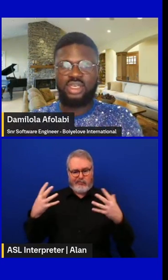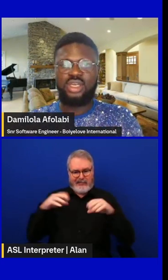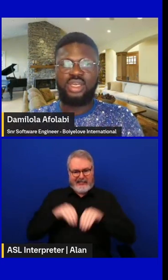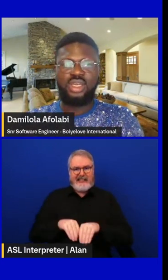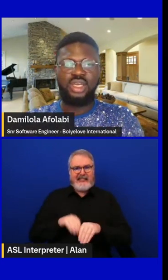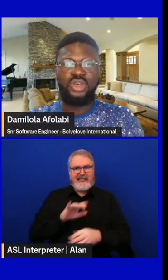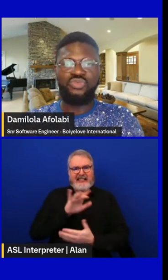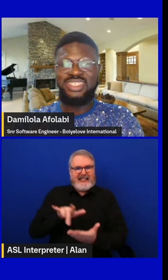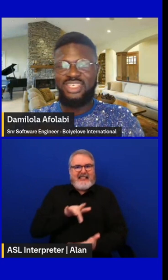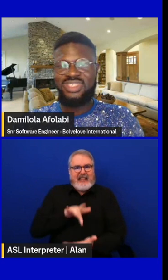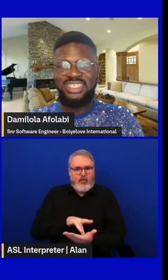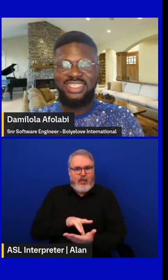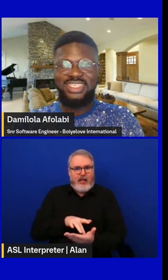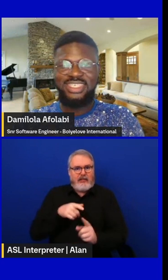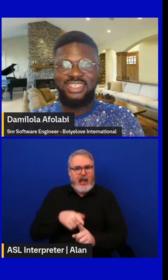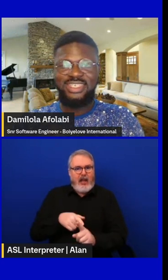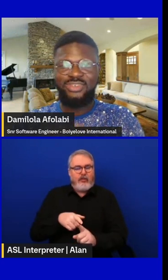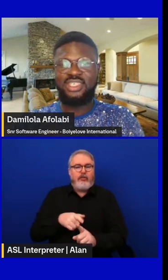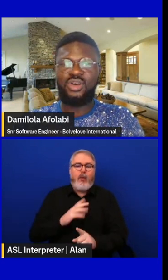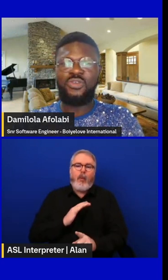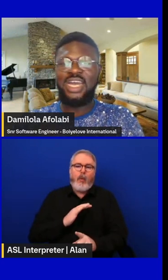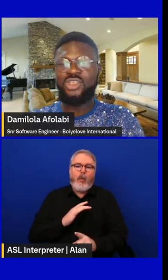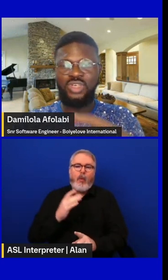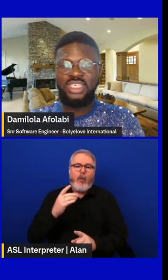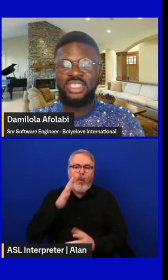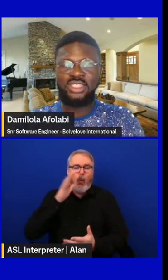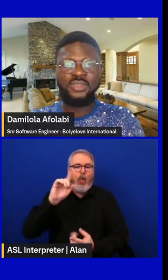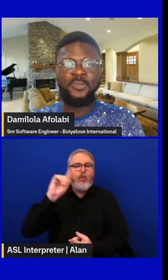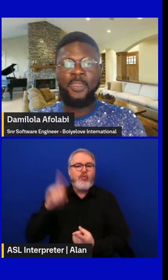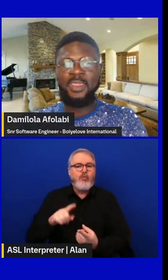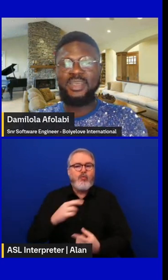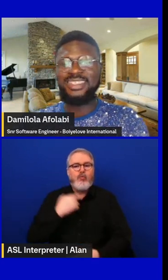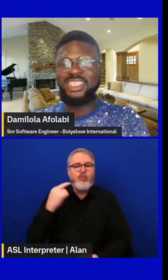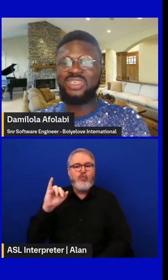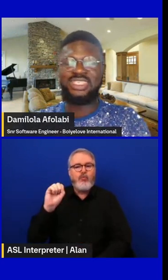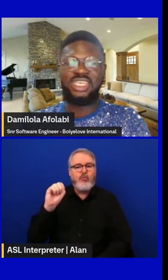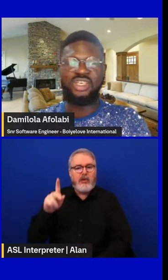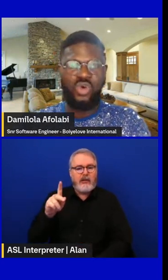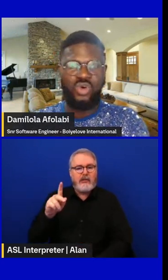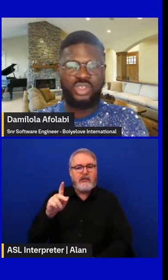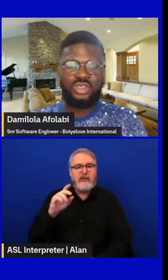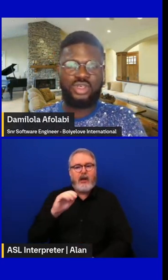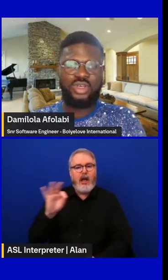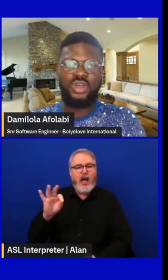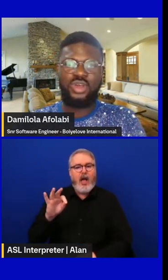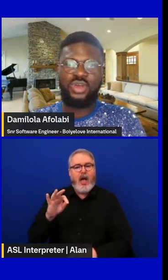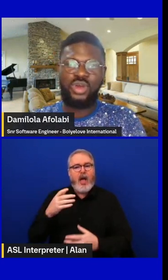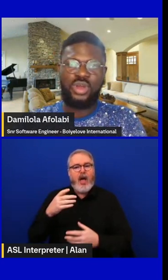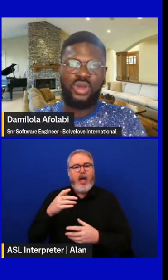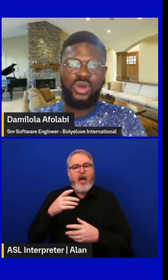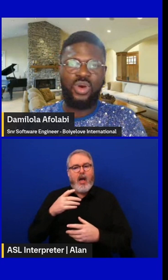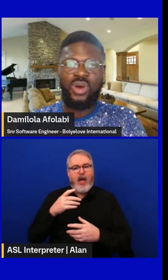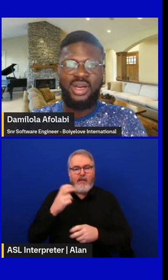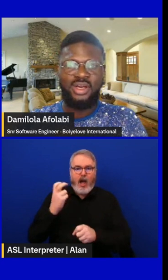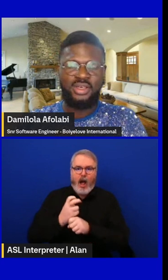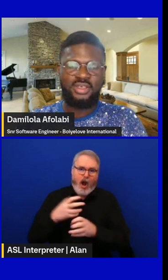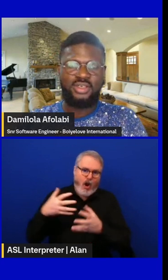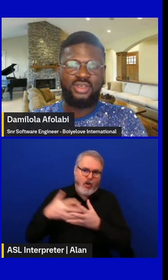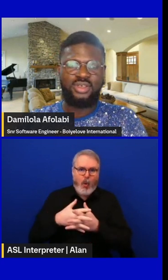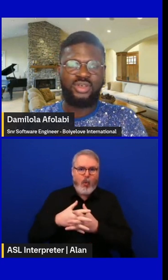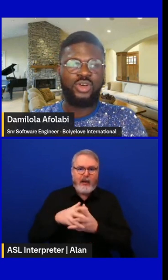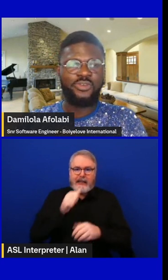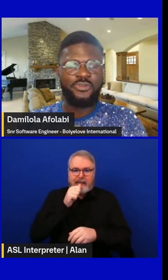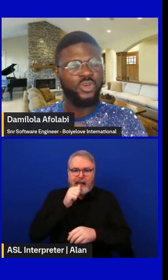centralization reduces the risk of hard coding secrets in code